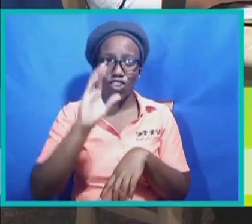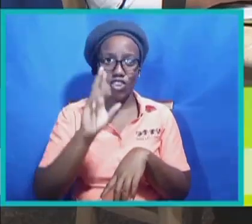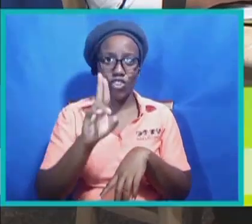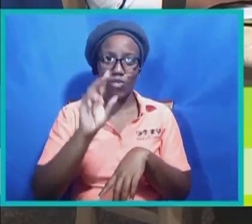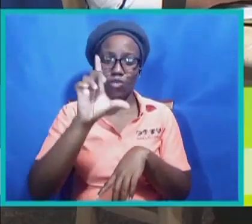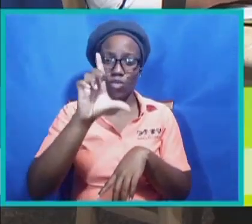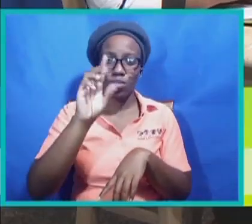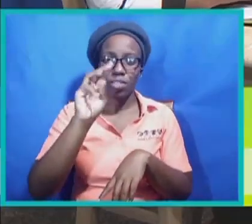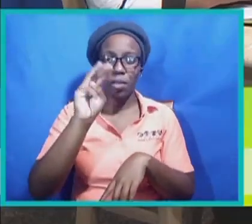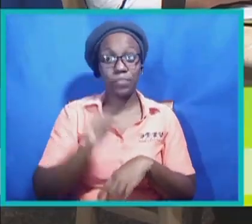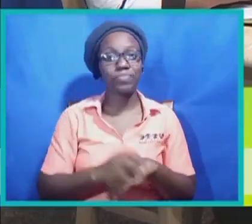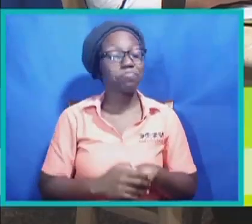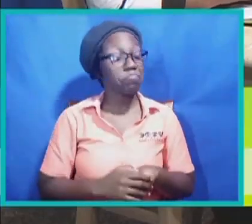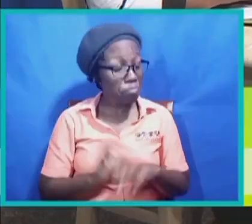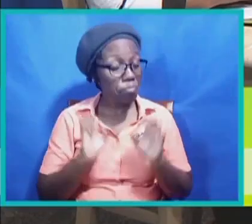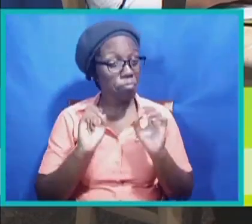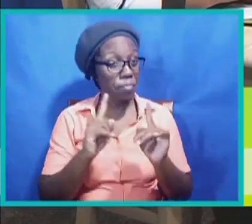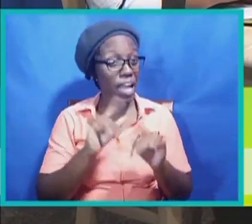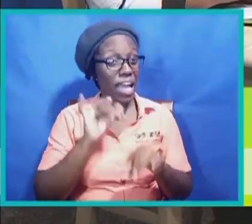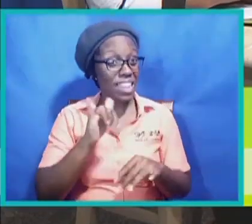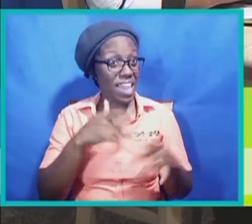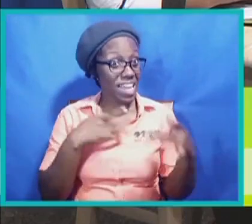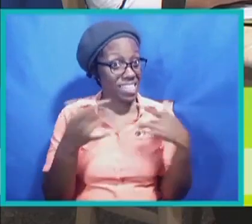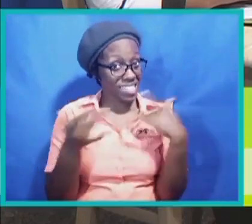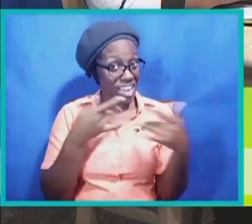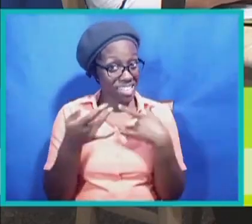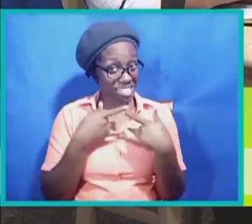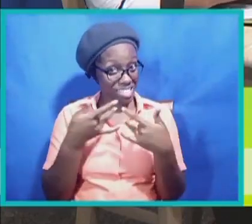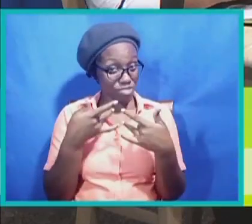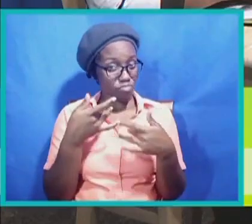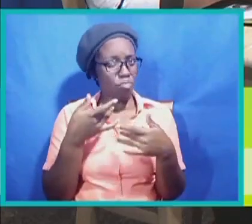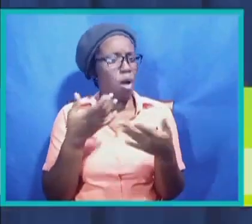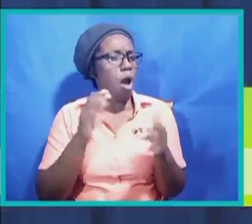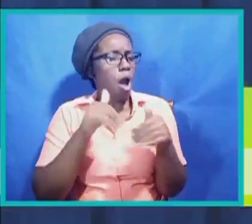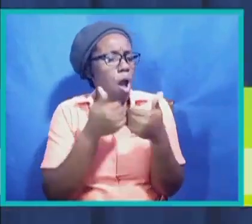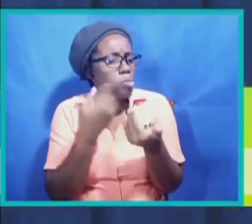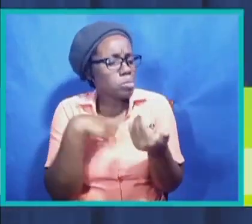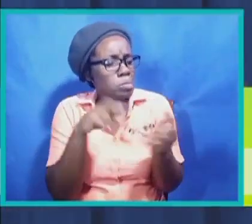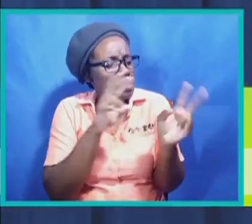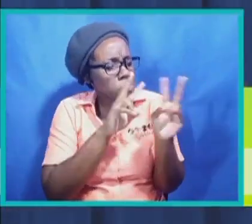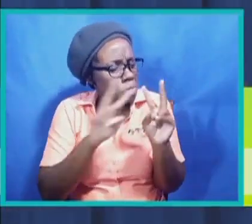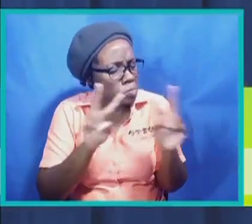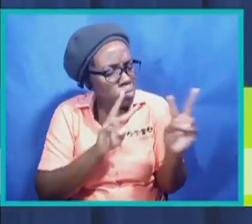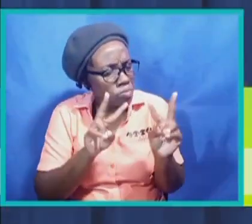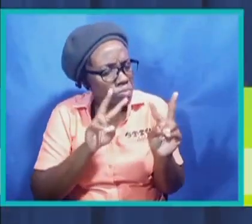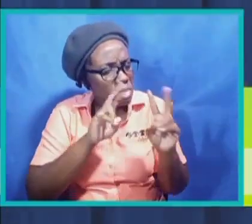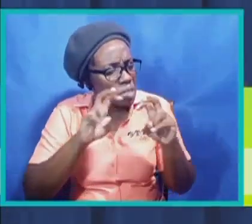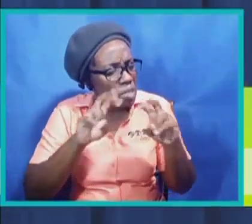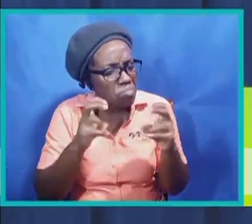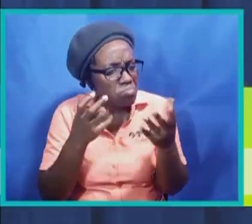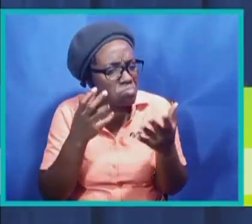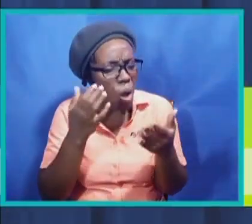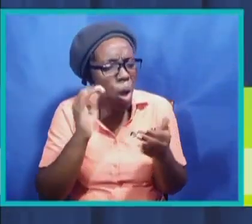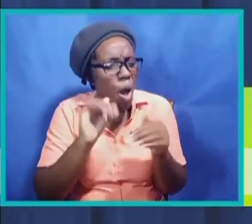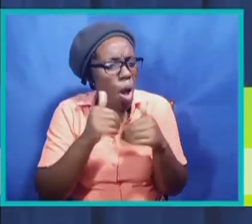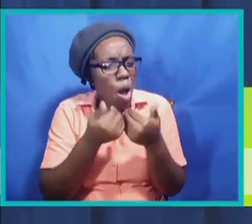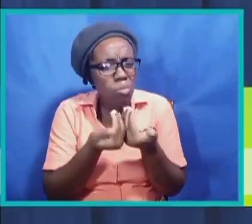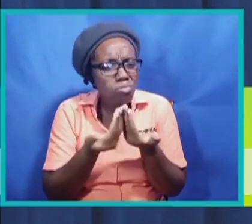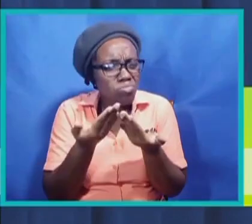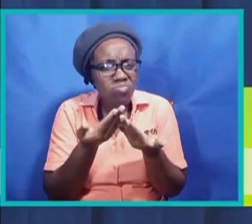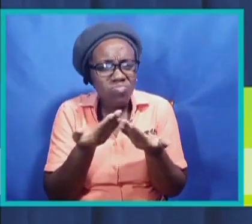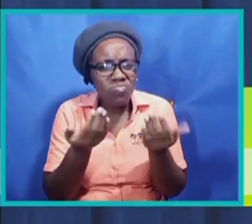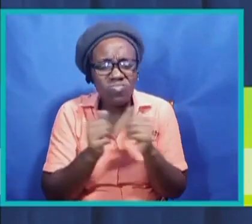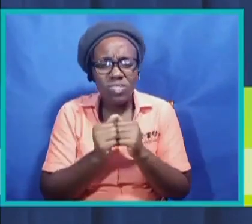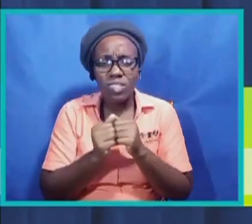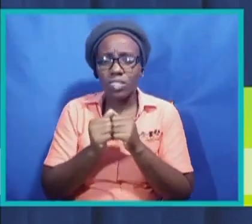Seecharan, how do we look at some of those things and how do we weigh what is more important? Because we had Dr. Paul talking about informal